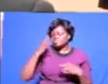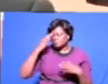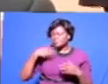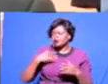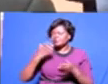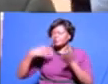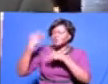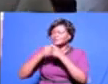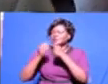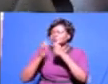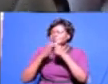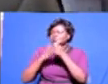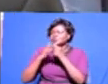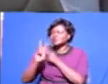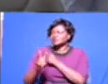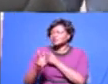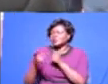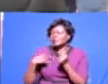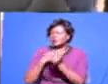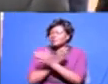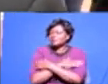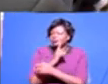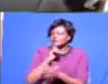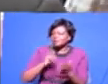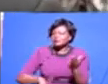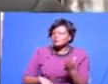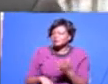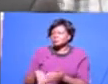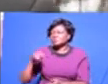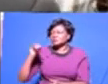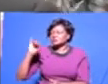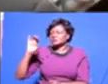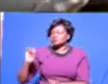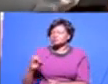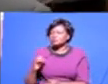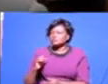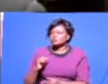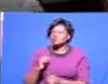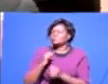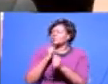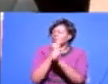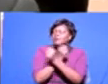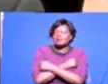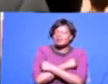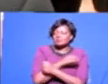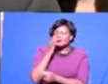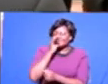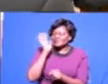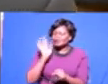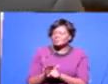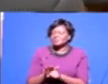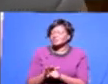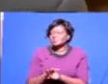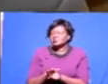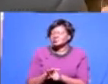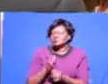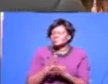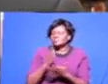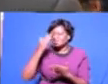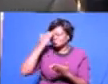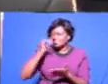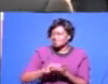1992, I had a friend who used to say, Polycarp, you're not only a fan of Kibaki, you're a fanatic, because I was a young Democrat. And I still remember as a